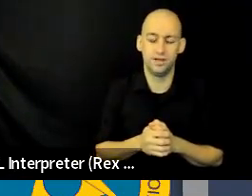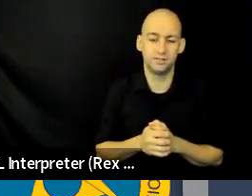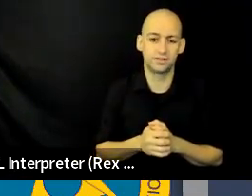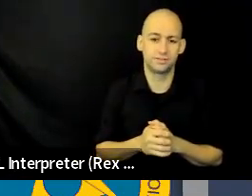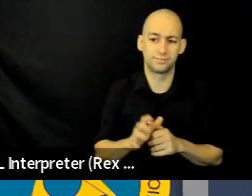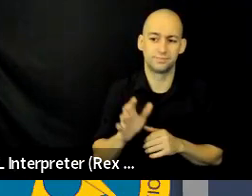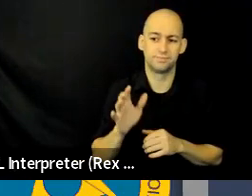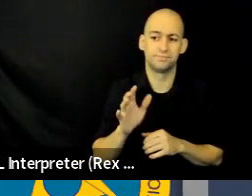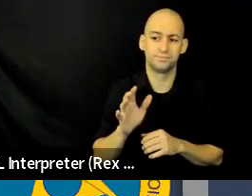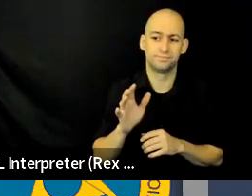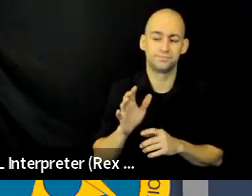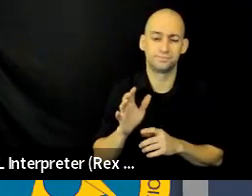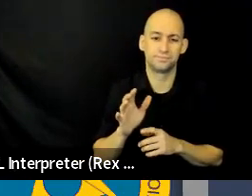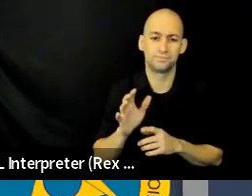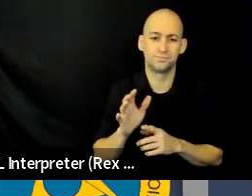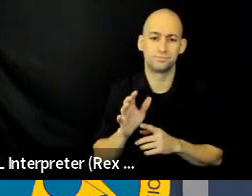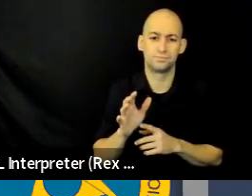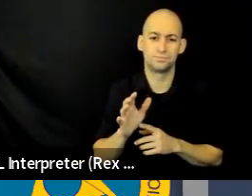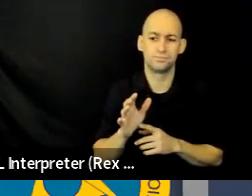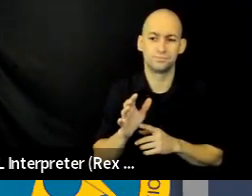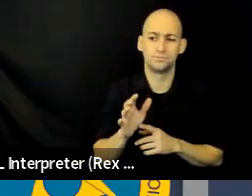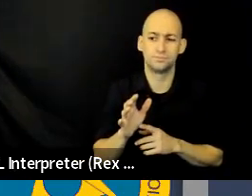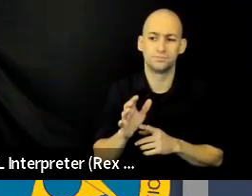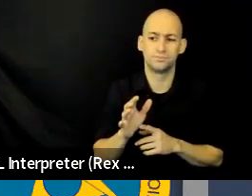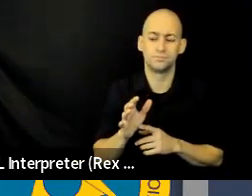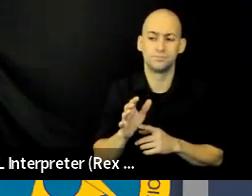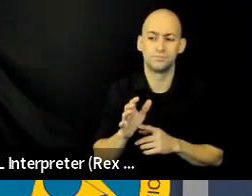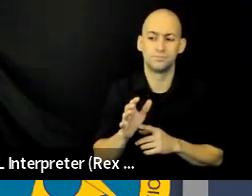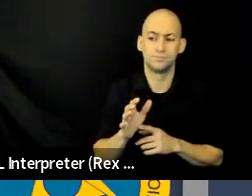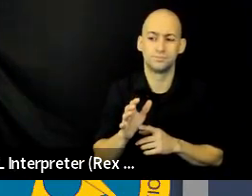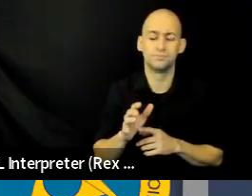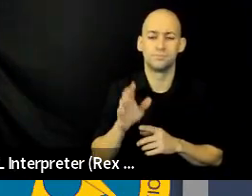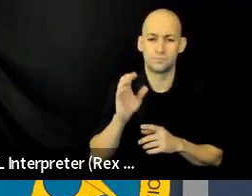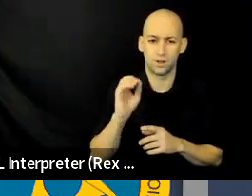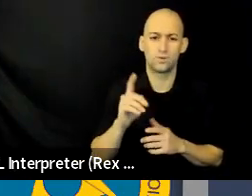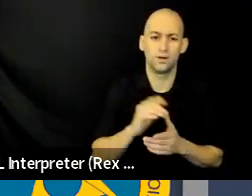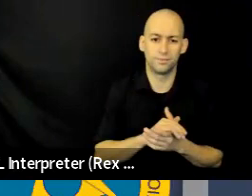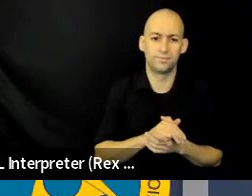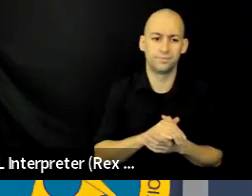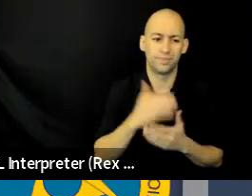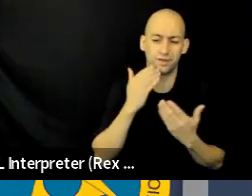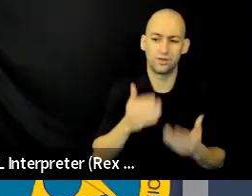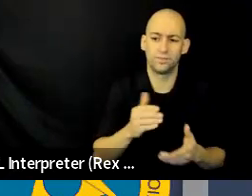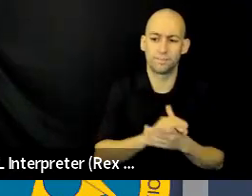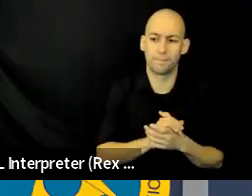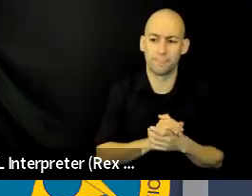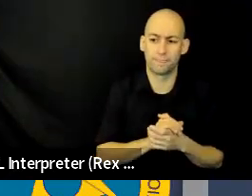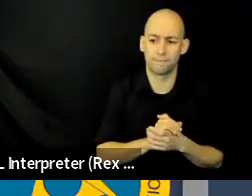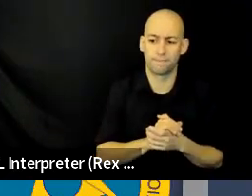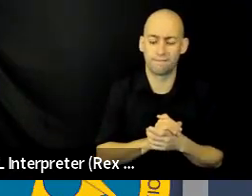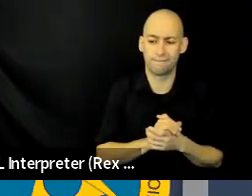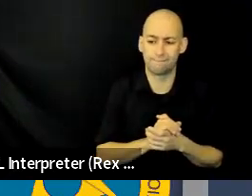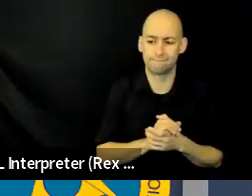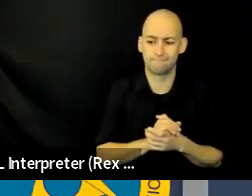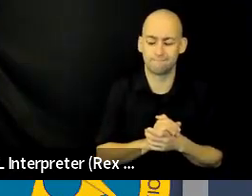thank you. I'm here if you need anything else. Okay, thank you. Do we have any, yes, Commissioner